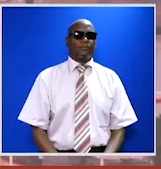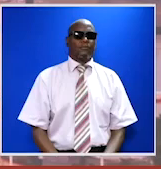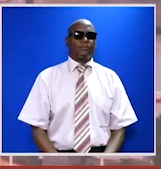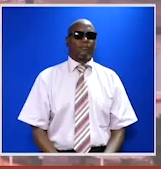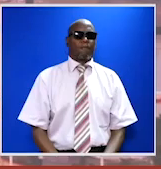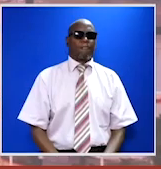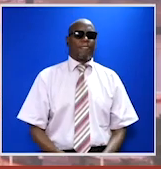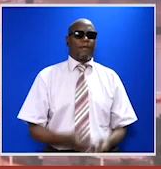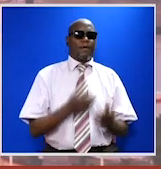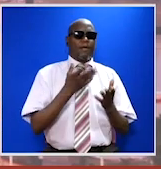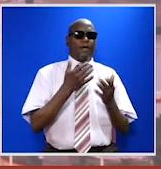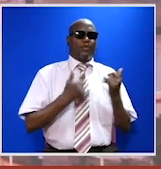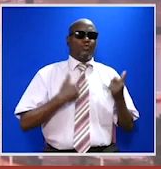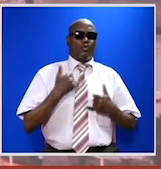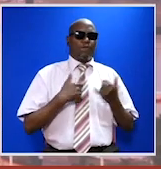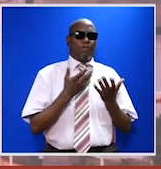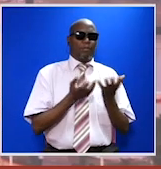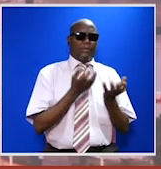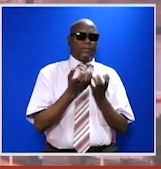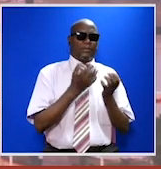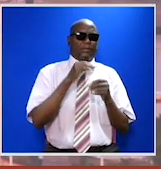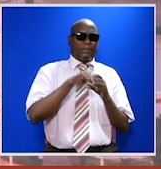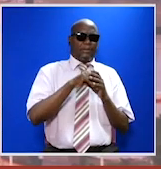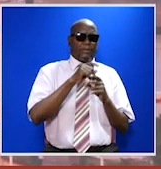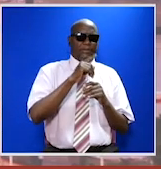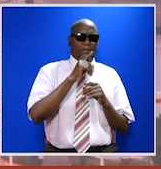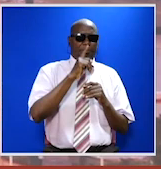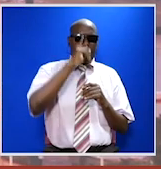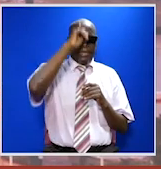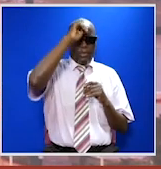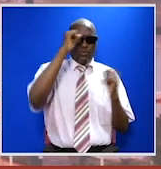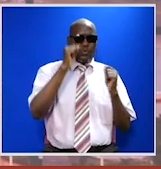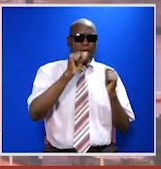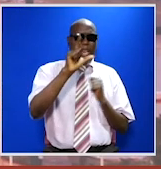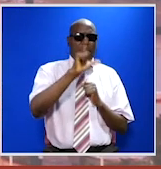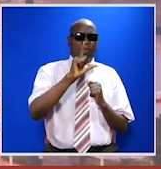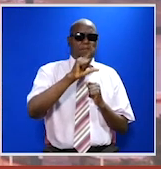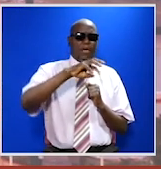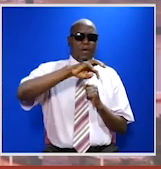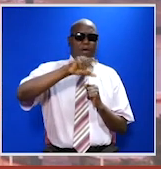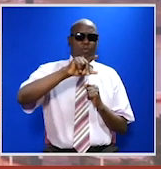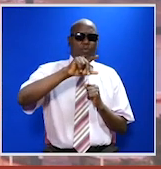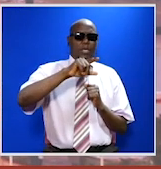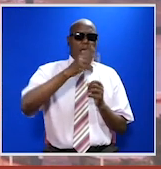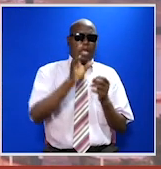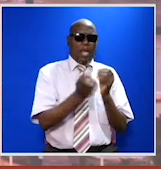And it's a joy for traders in Nanyuki, Laikipia County, after the launch of